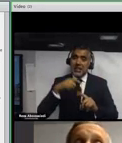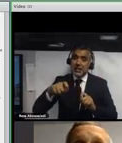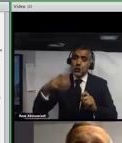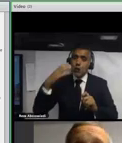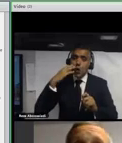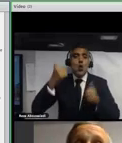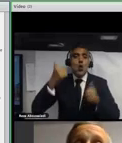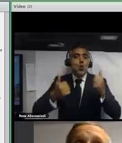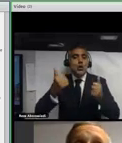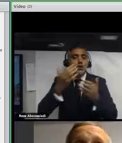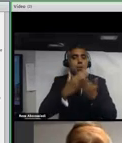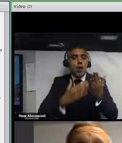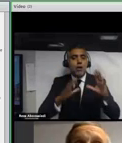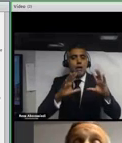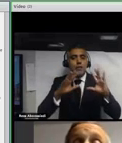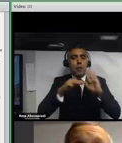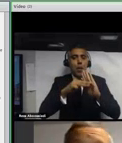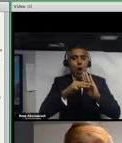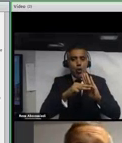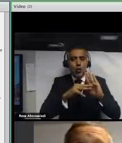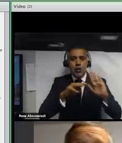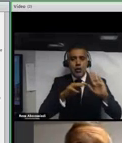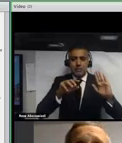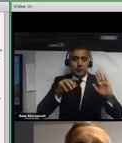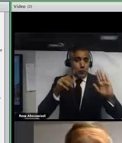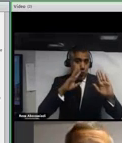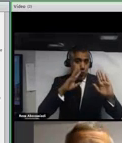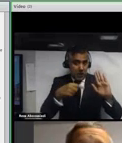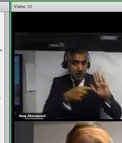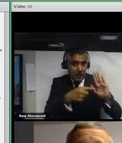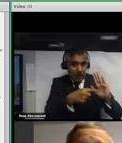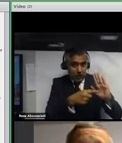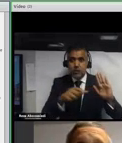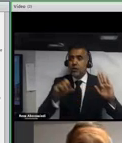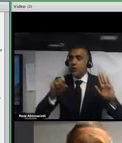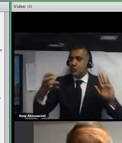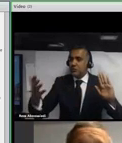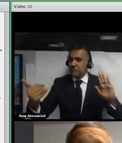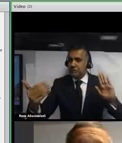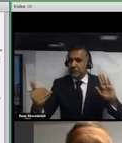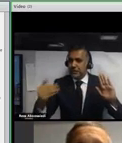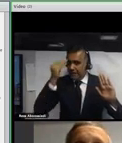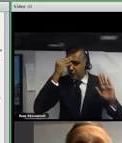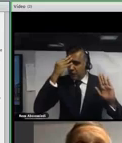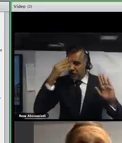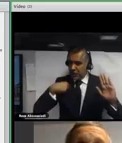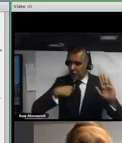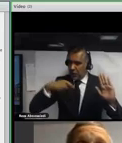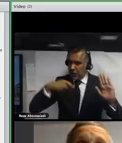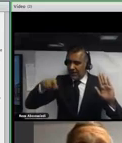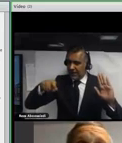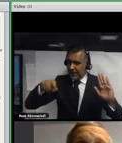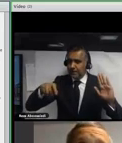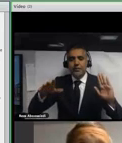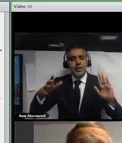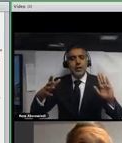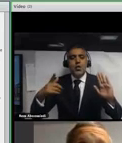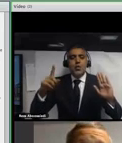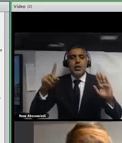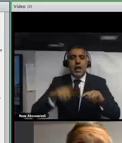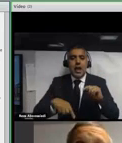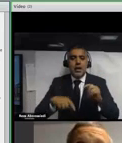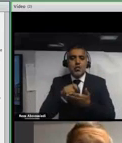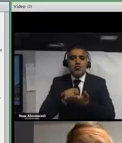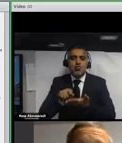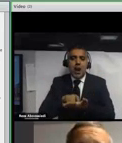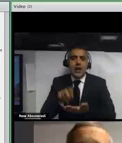which part of the model gives you the information you need for the purpose you're collecting the data. We can't really write a disability